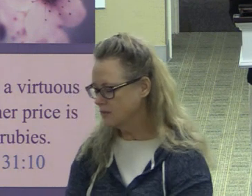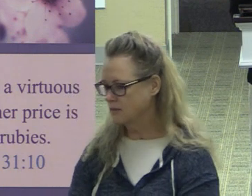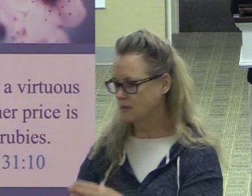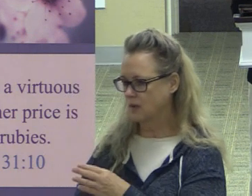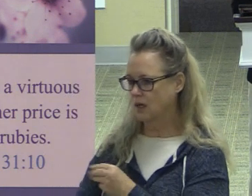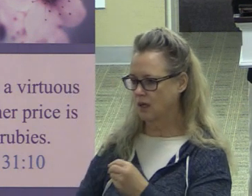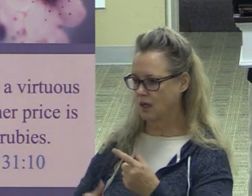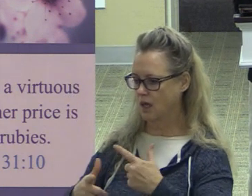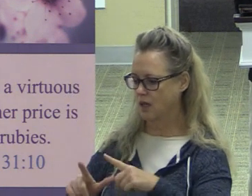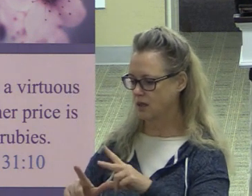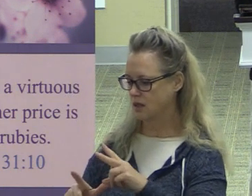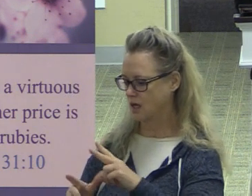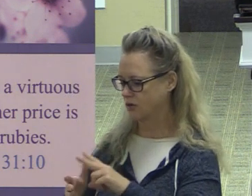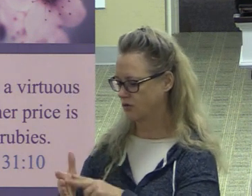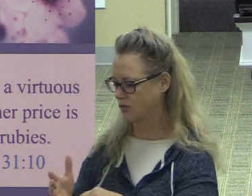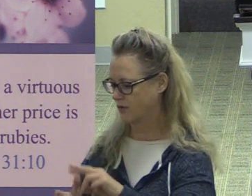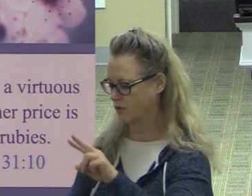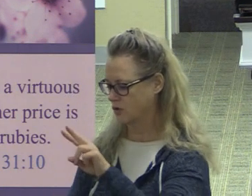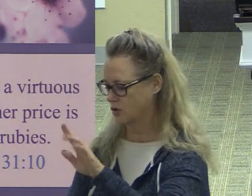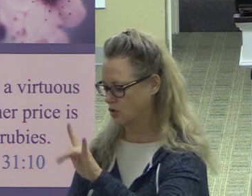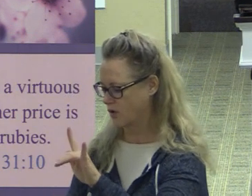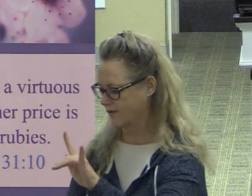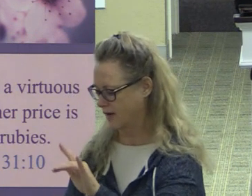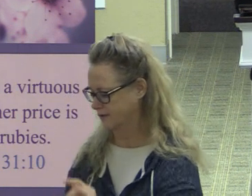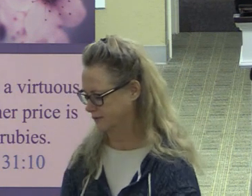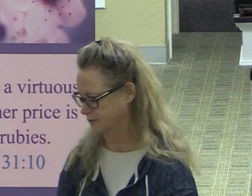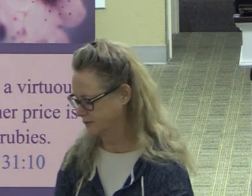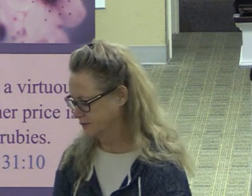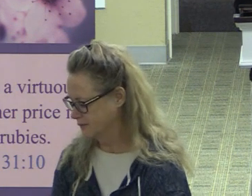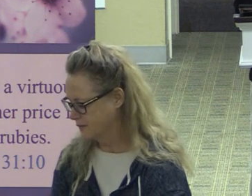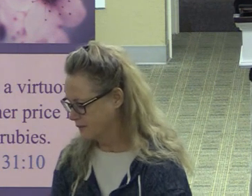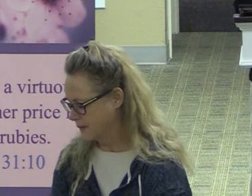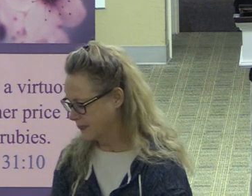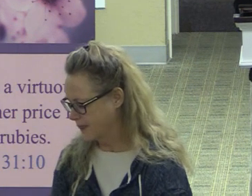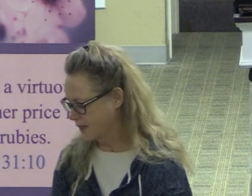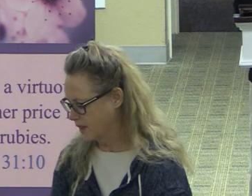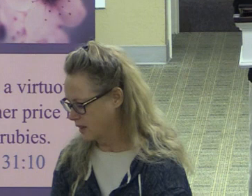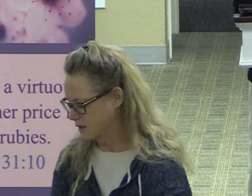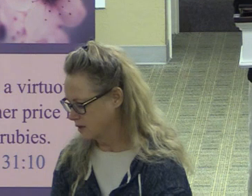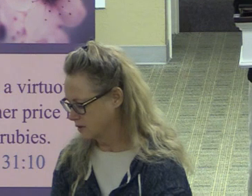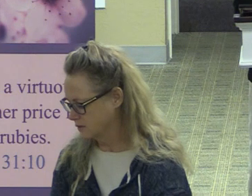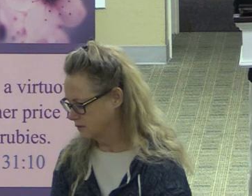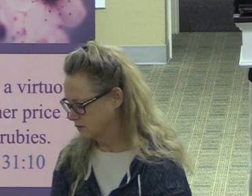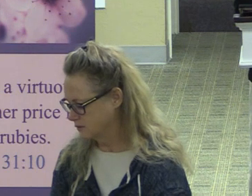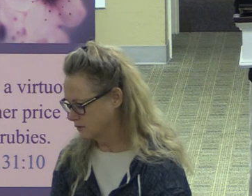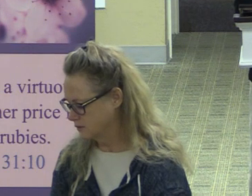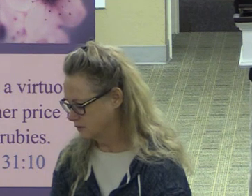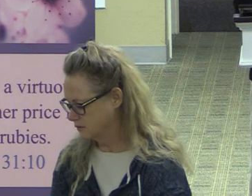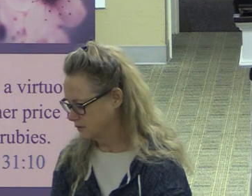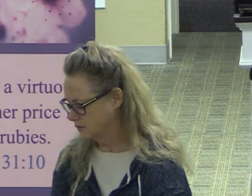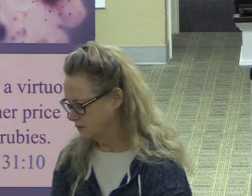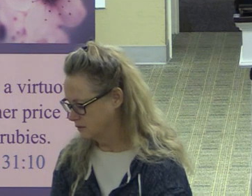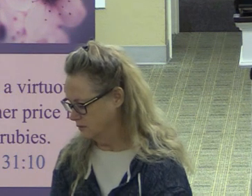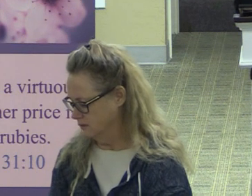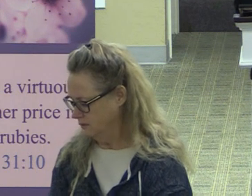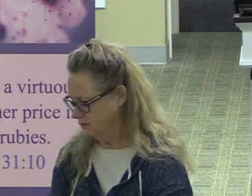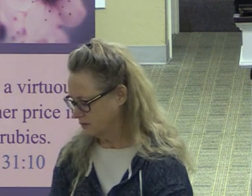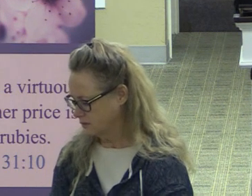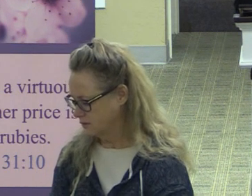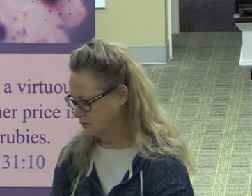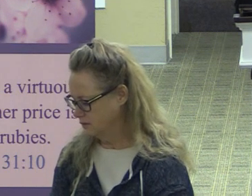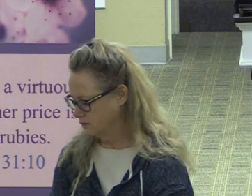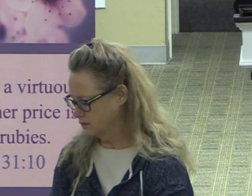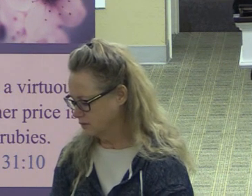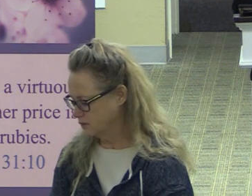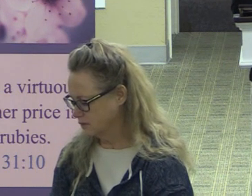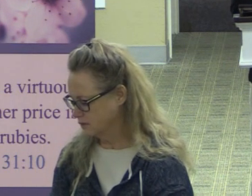And let's read verse 25. O righteous Father, the world hath not known thee, but I have known thee, and these have